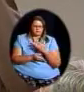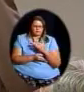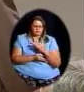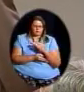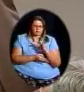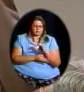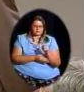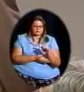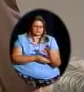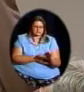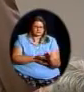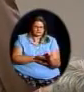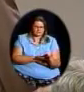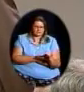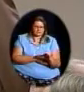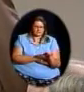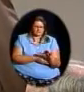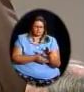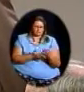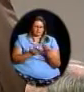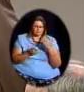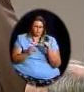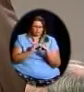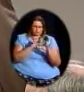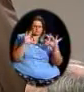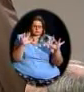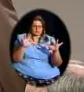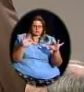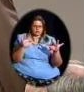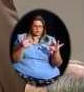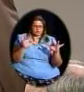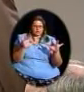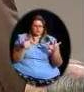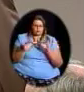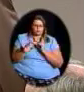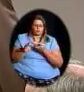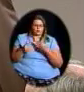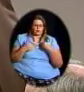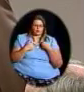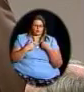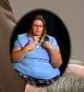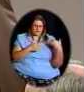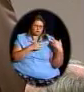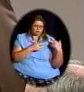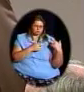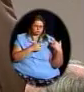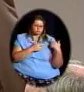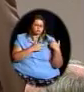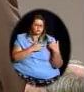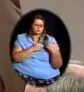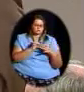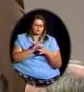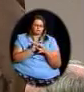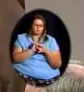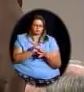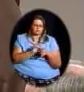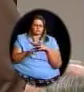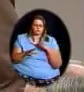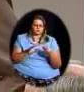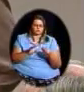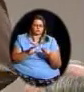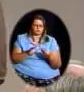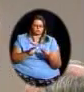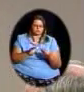results were unveiled, if you will, or released, is the fact that we had already had respectful relationships and connections as an important piece